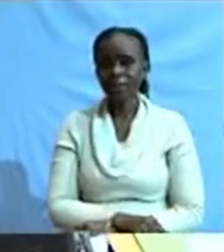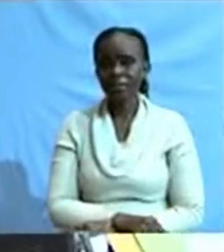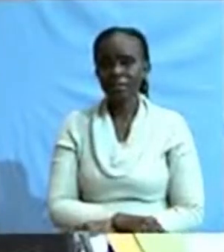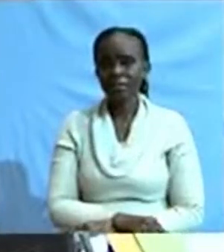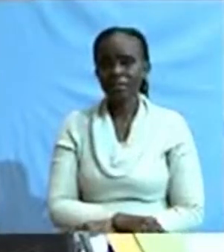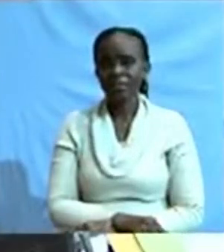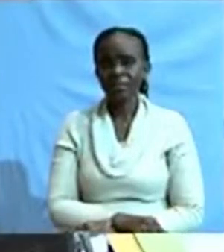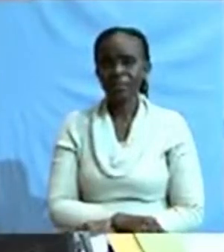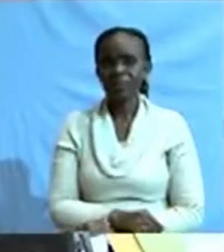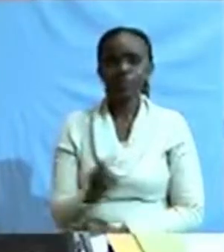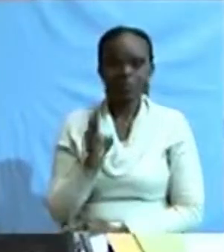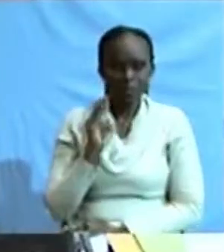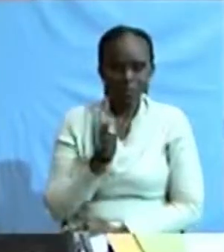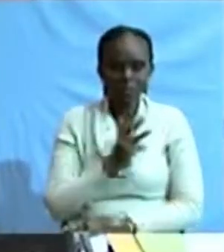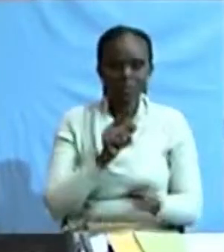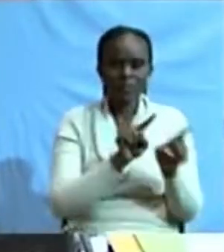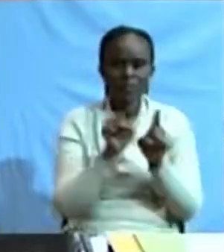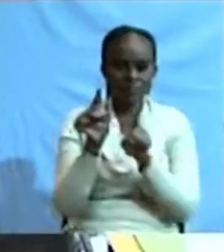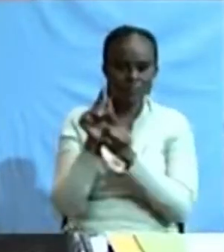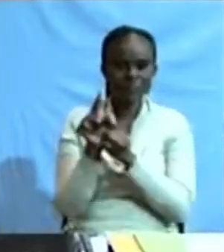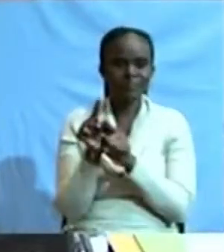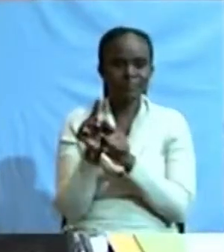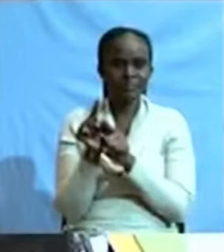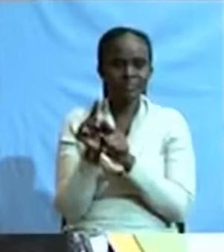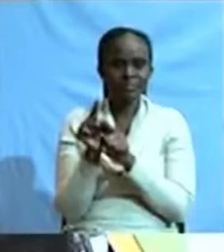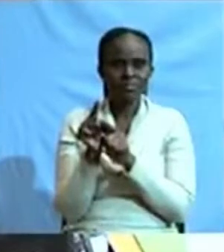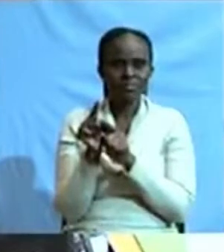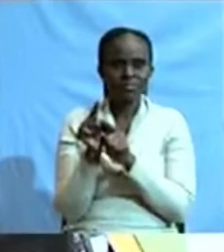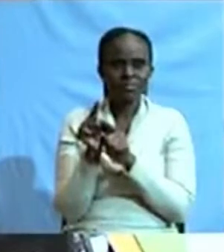also doing the